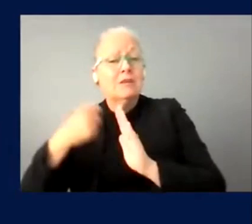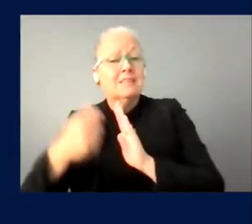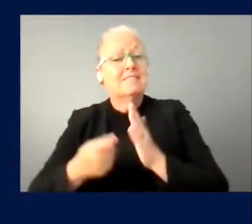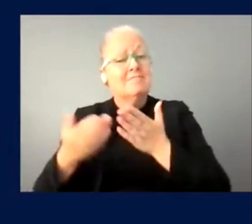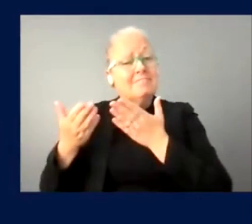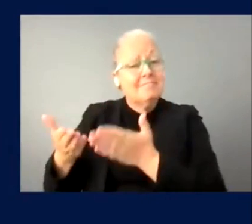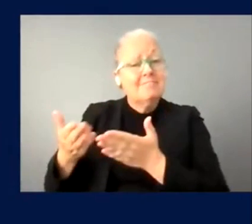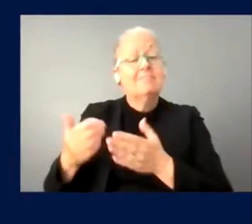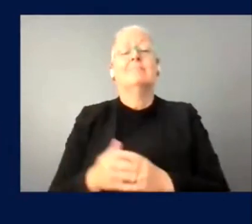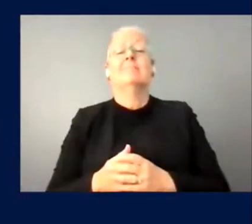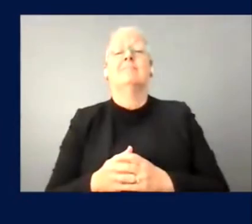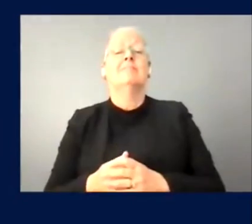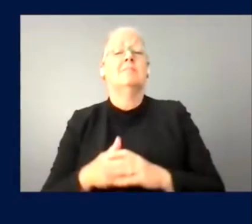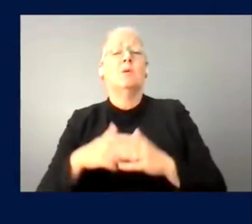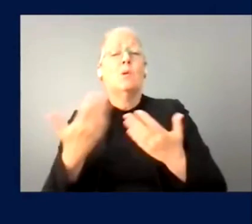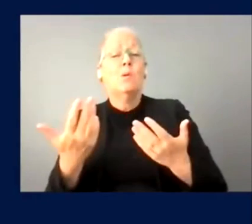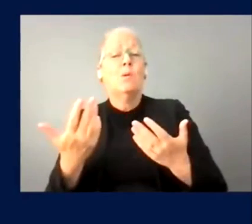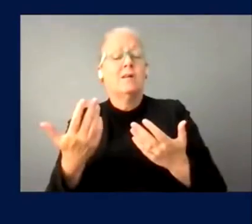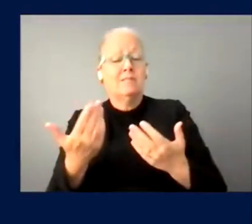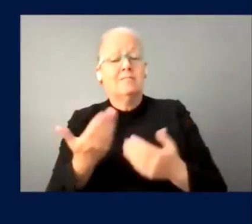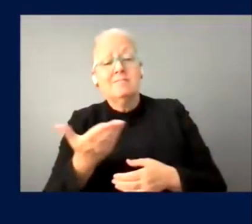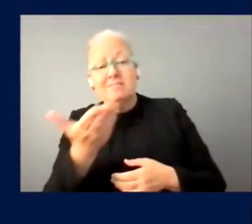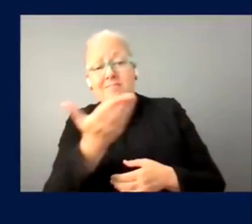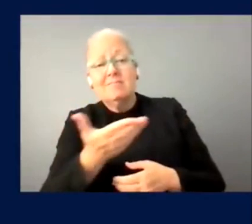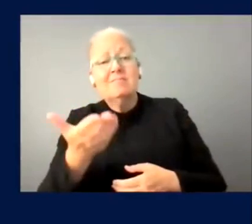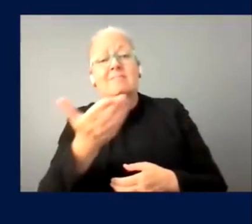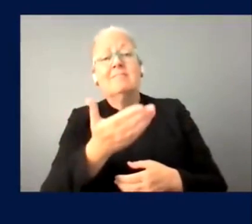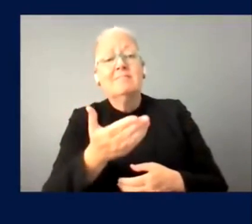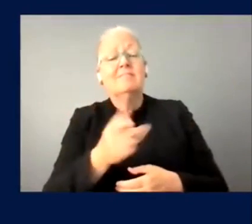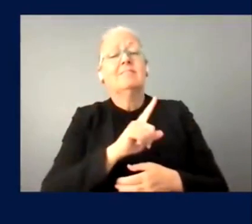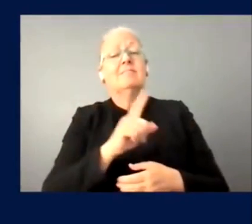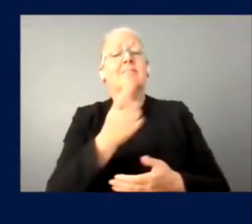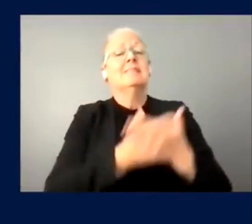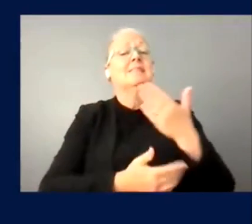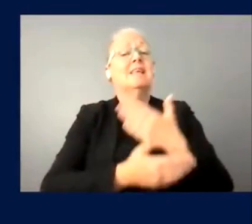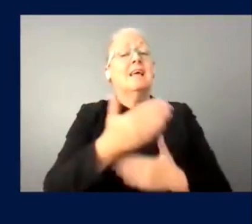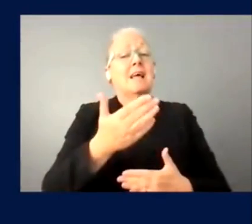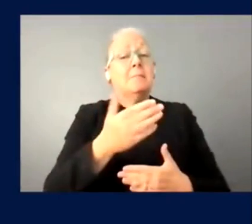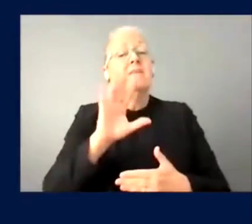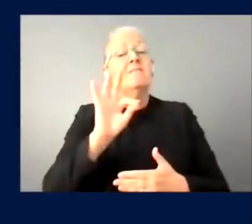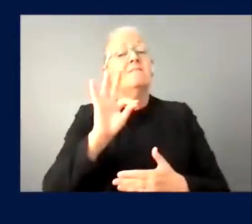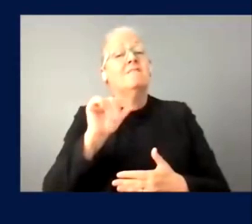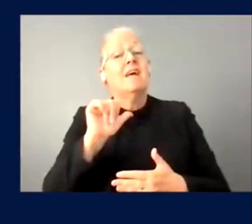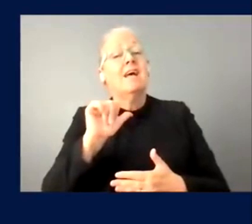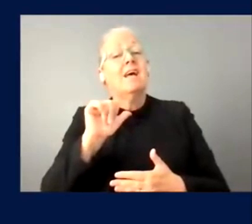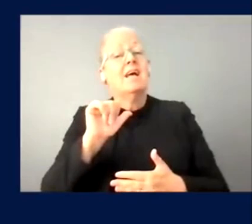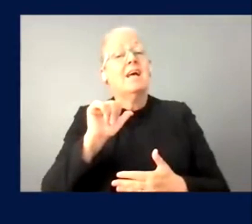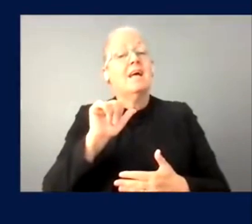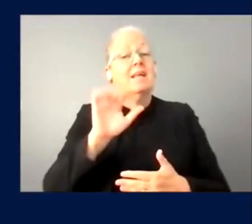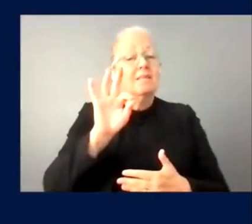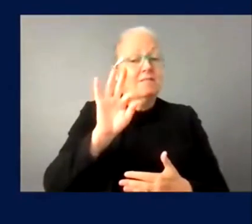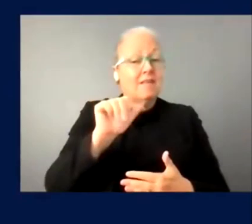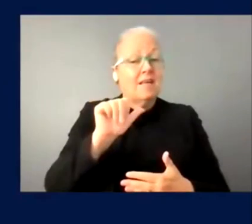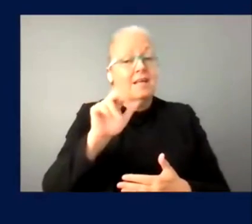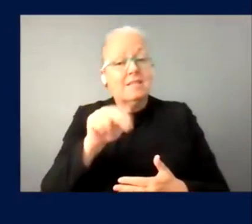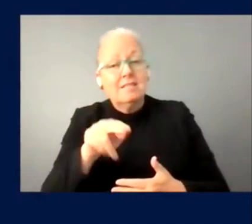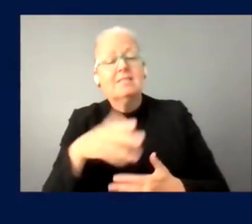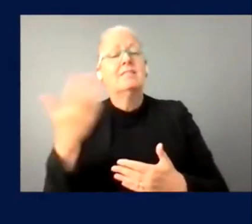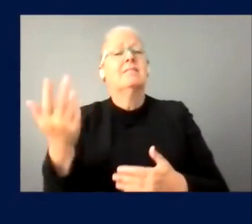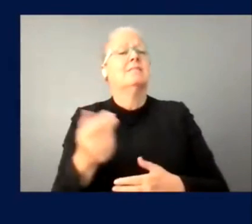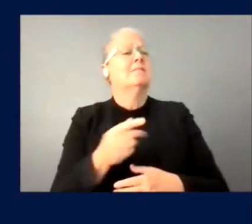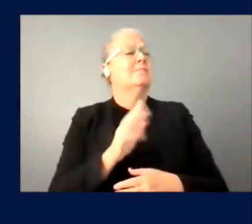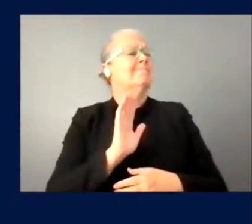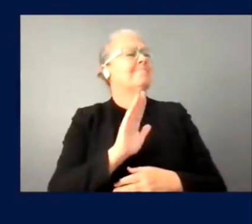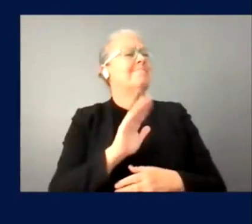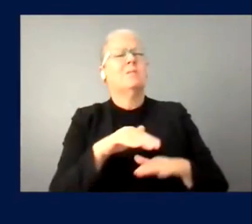barriers faced by non-visibly disabled fans, or kind of implementing some of the strategies to overcome these barriers, then please pop